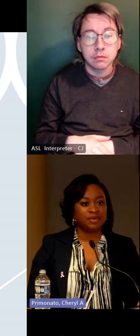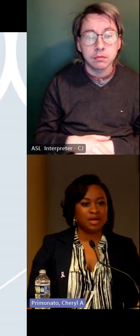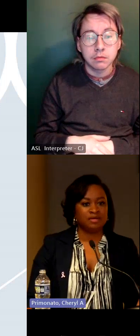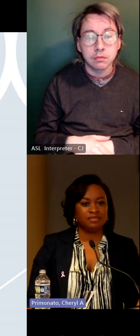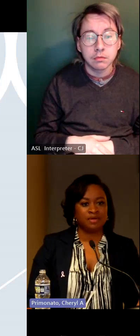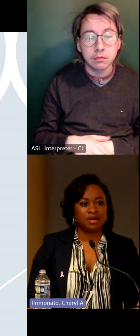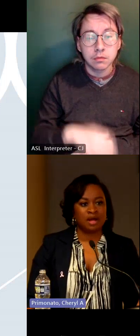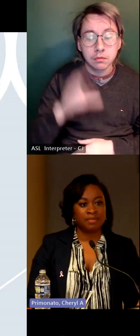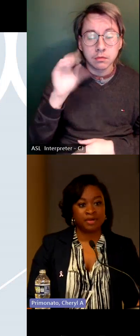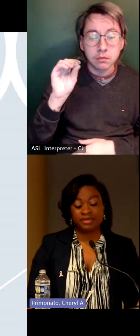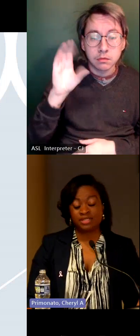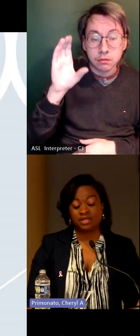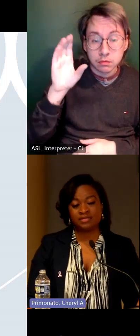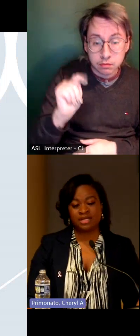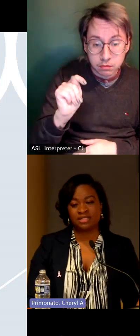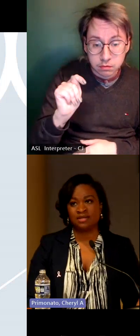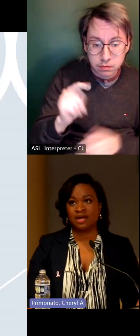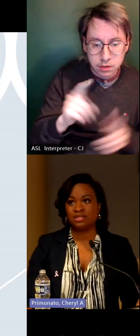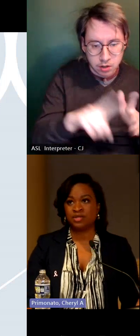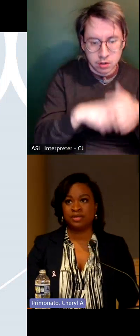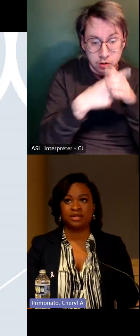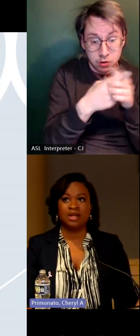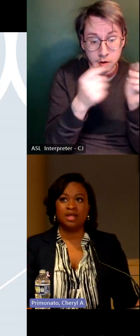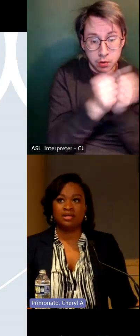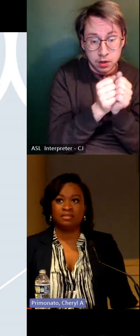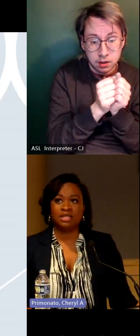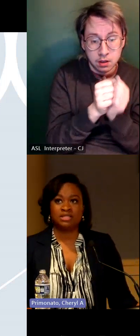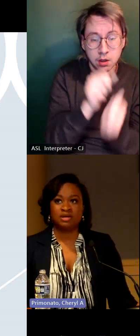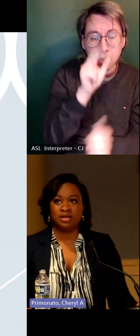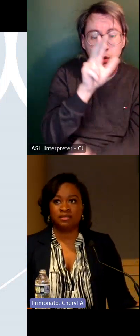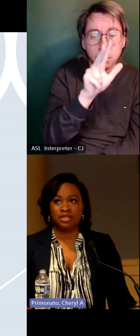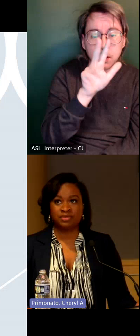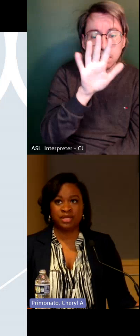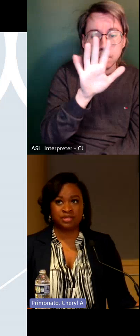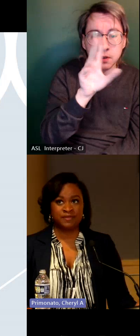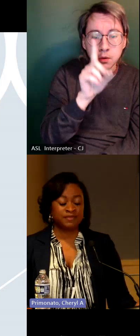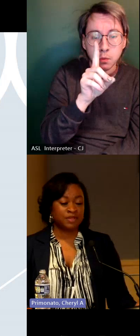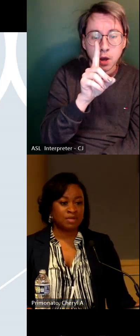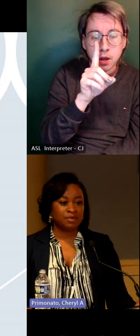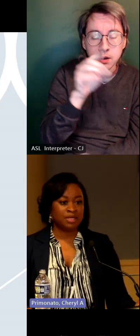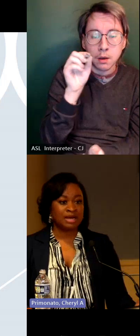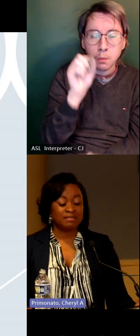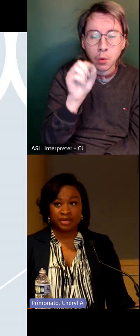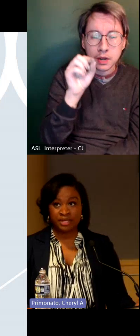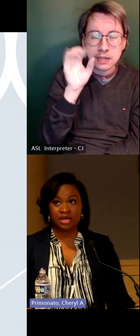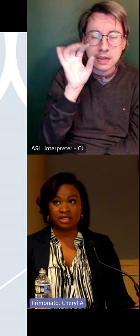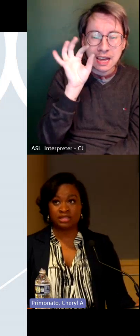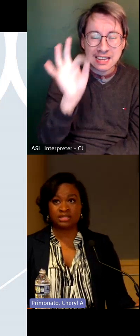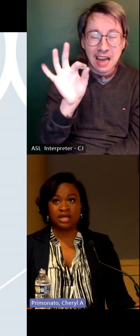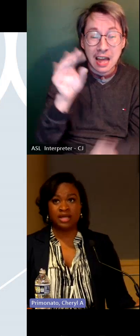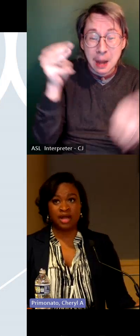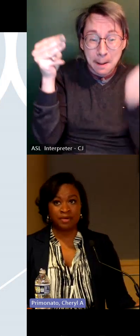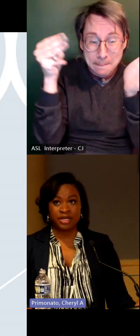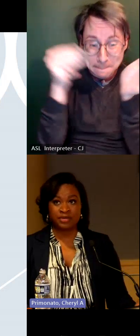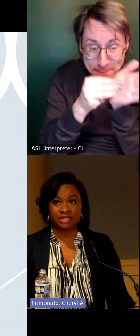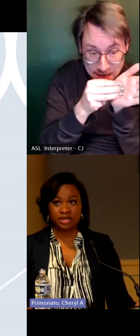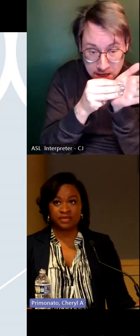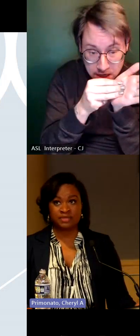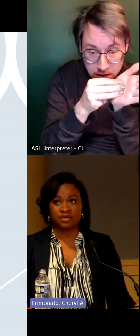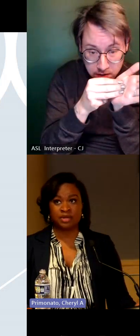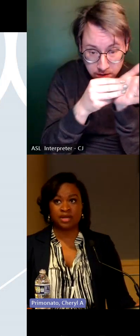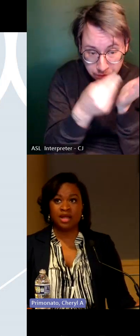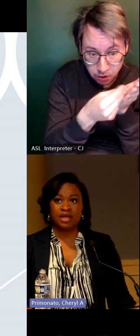A review of our operating reserves as of October. The month started with $351.9 million in